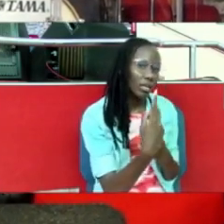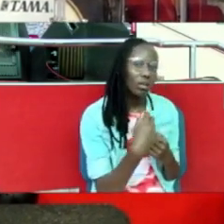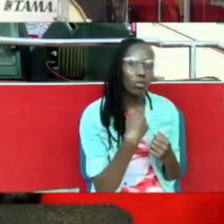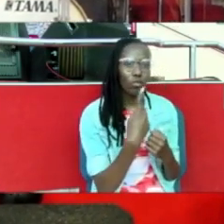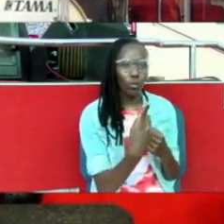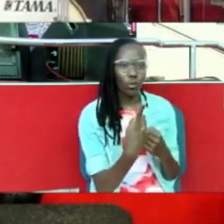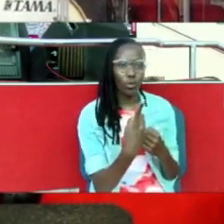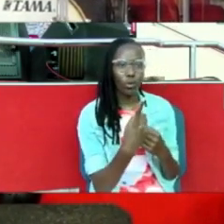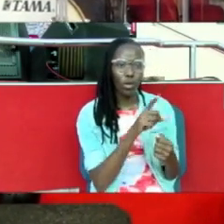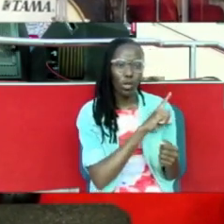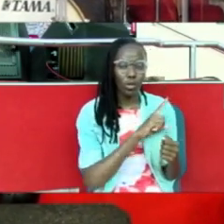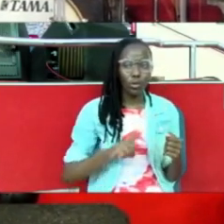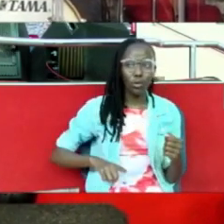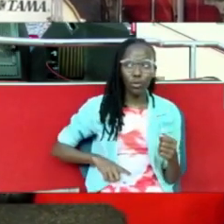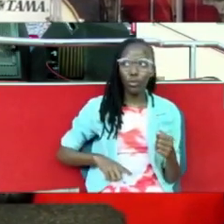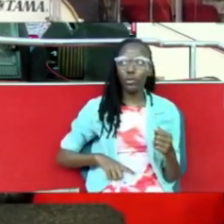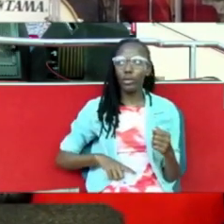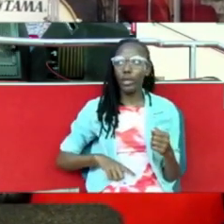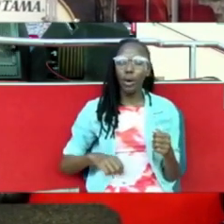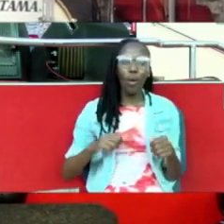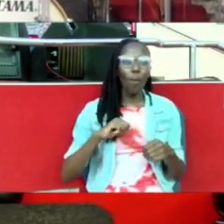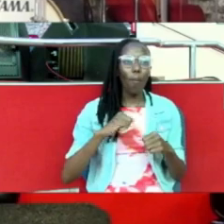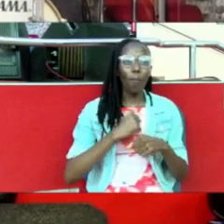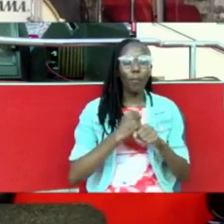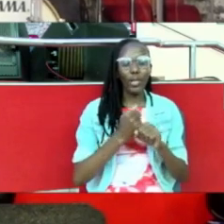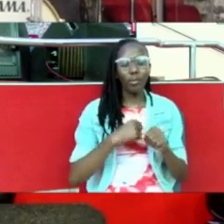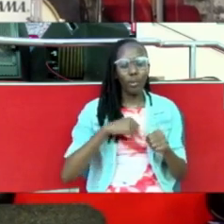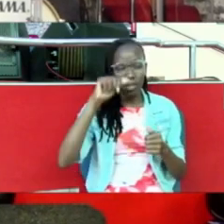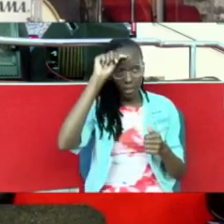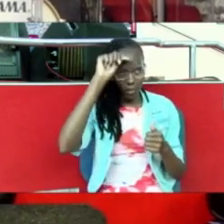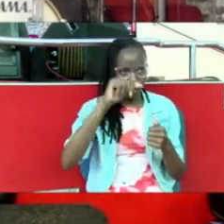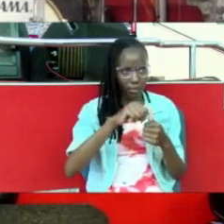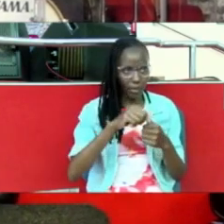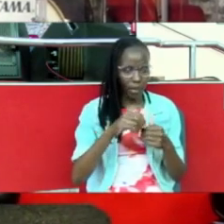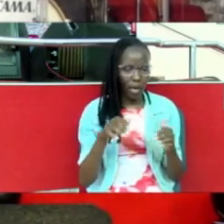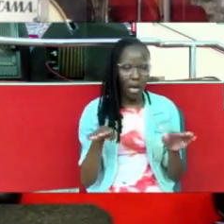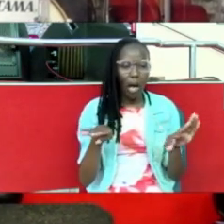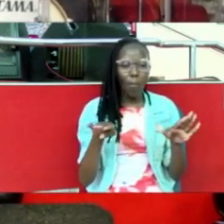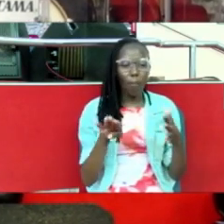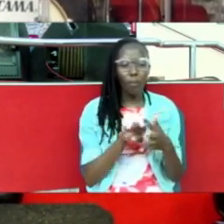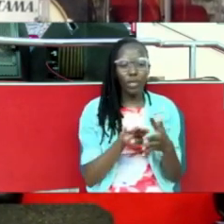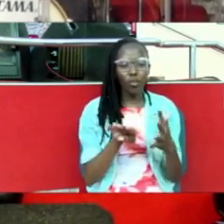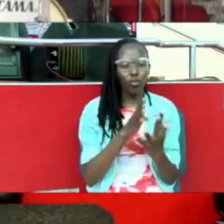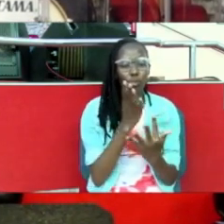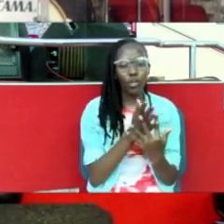So the Lord caused me to remember that between 2002 and 2007,